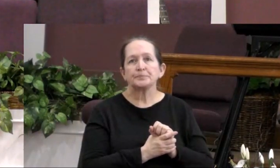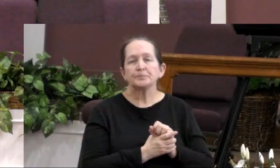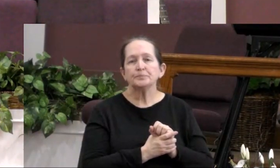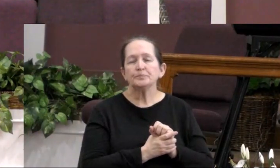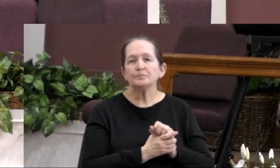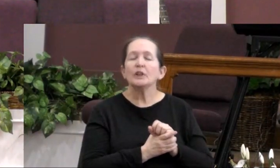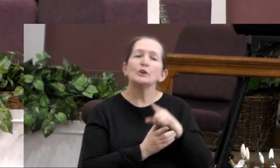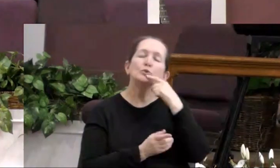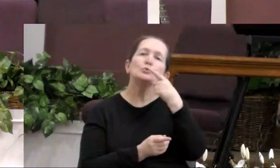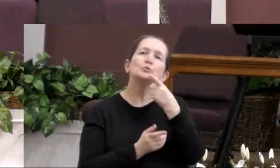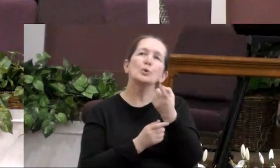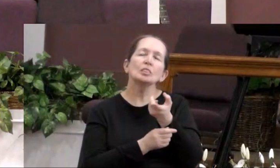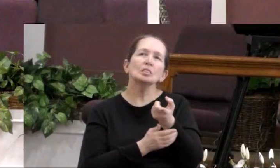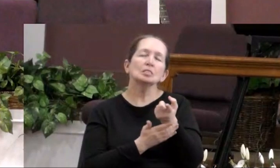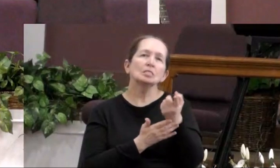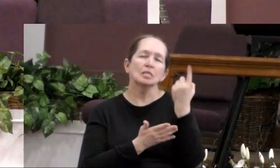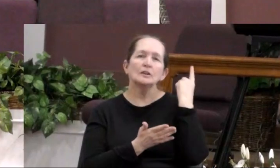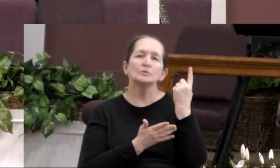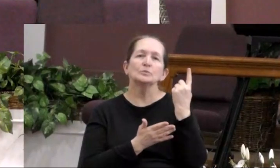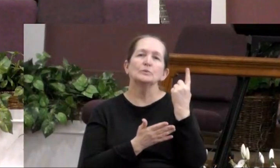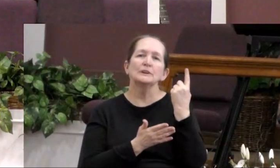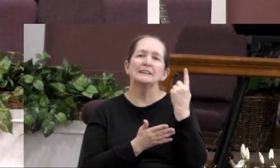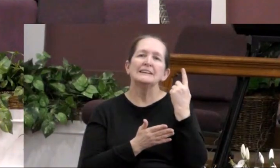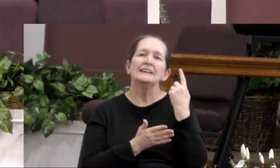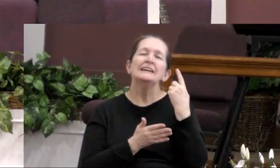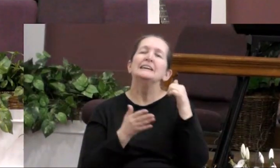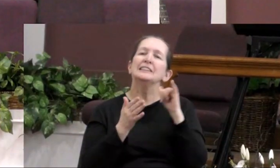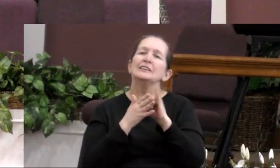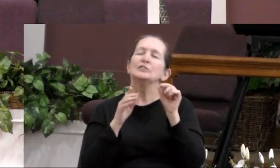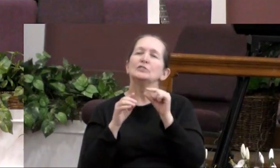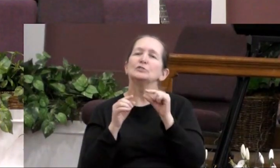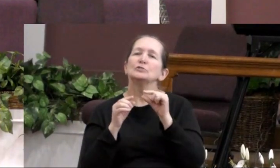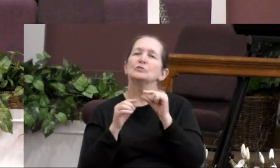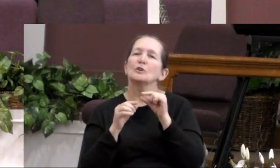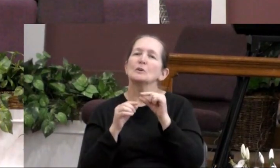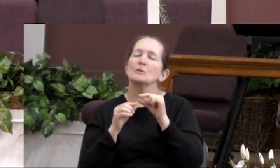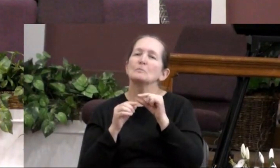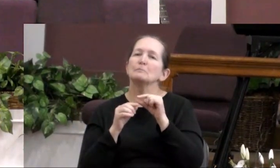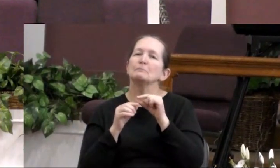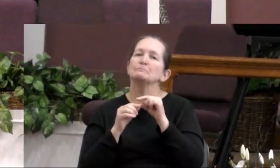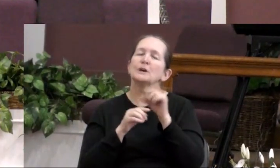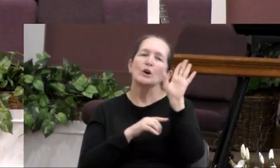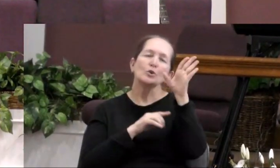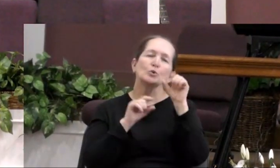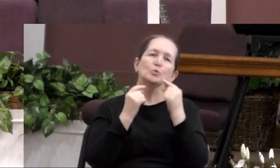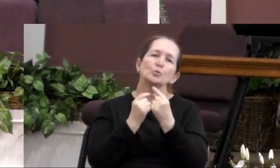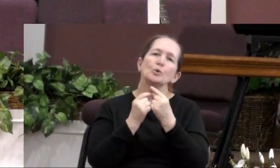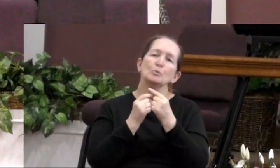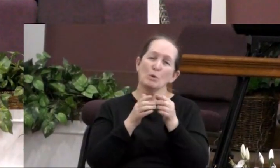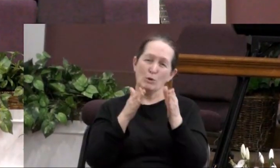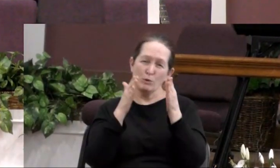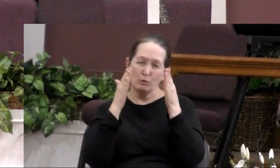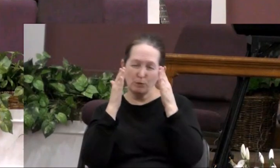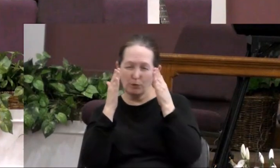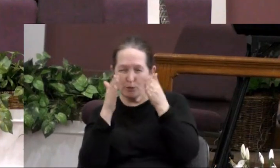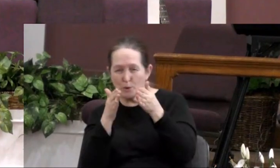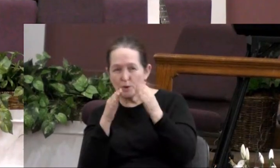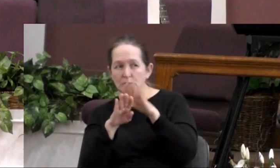I told you last week this series is really focused on, are we willing to be